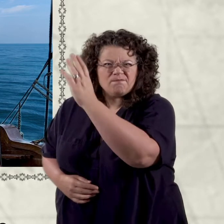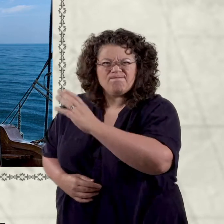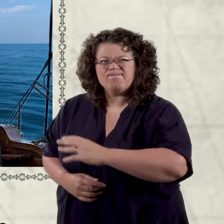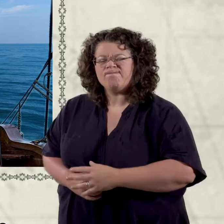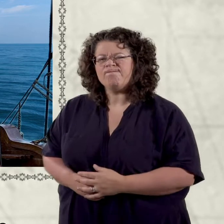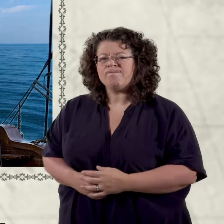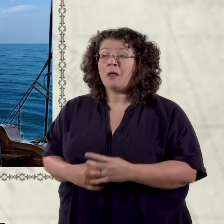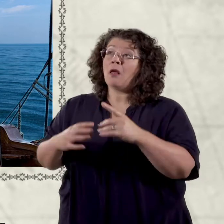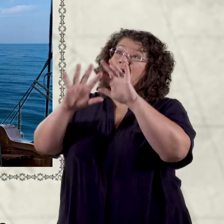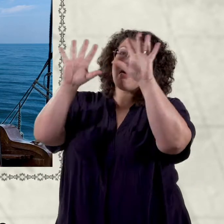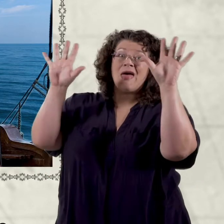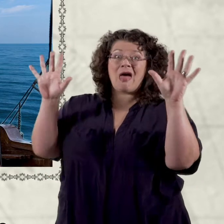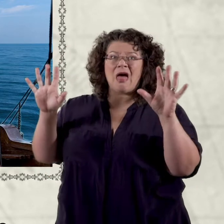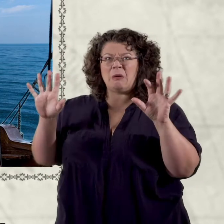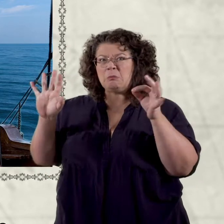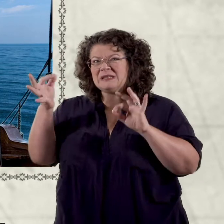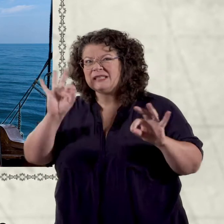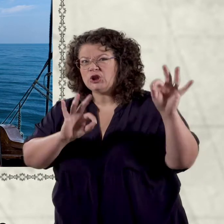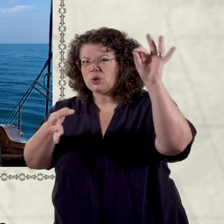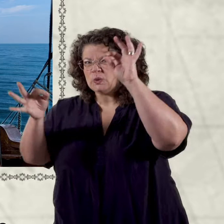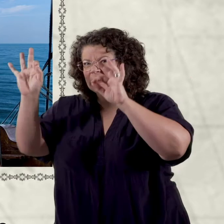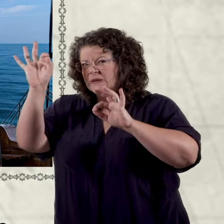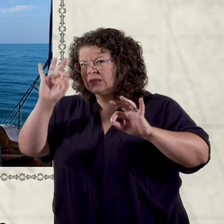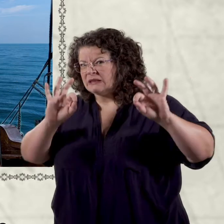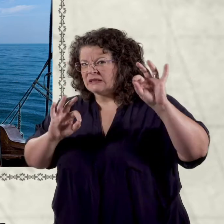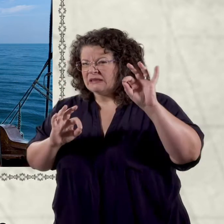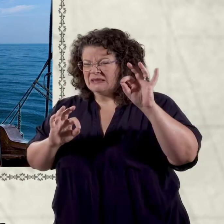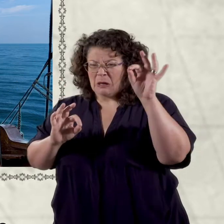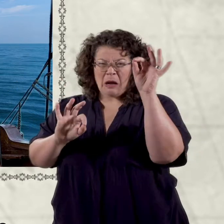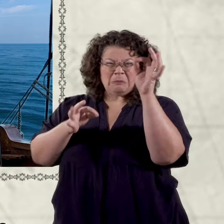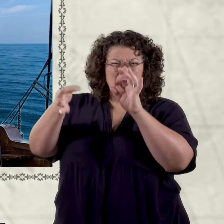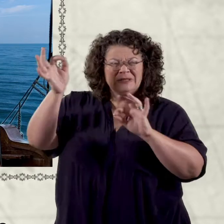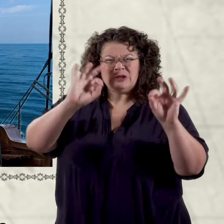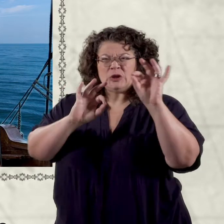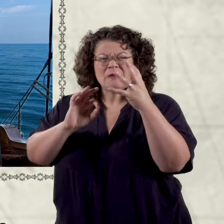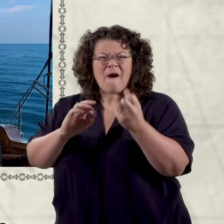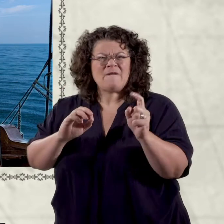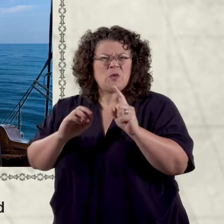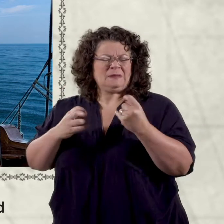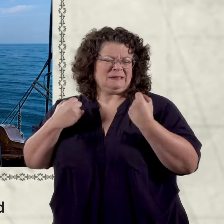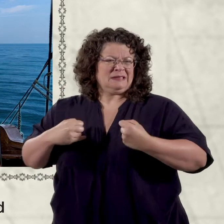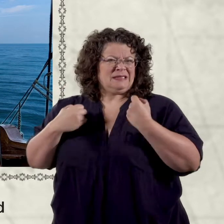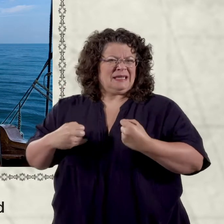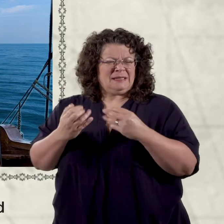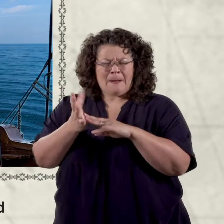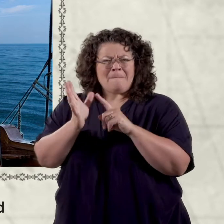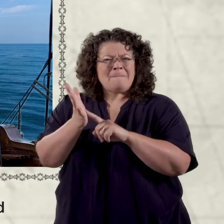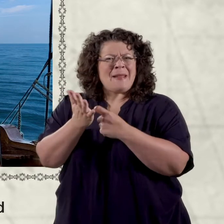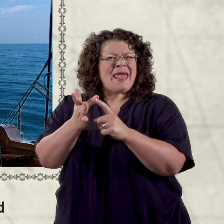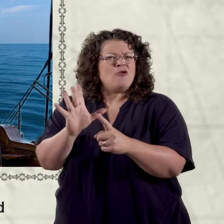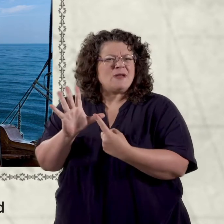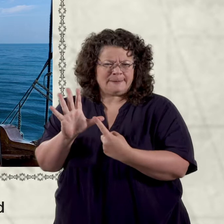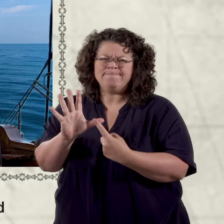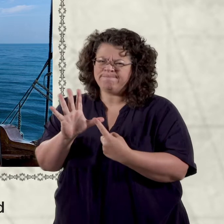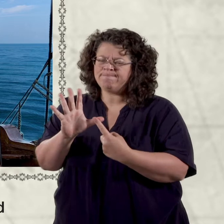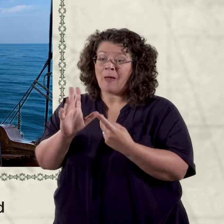are mosquitoes. Little flies that carry the disease malaria. And if a sailor is bitten,